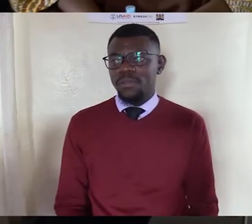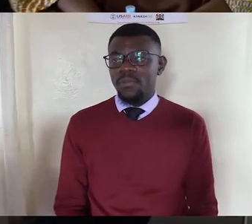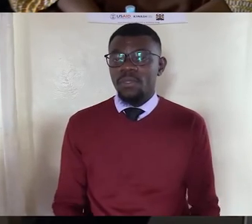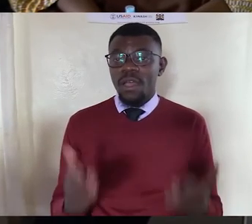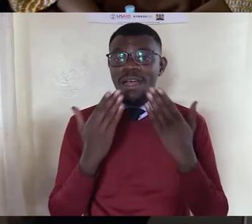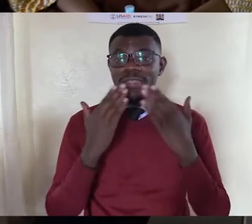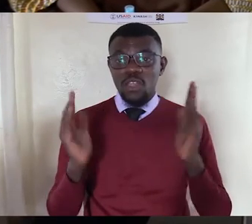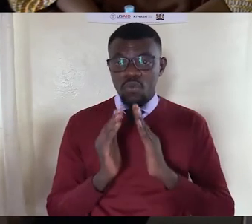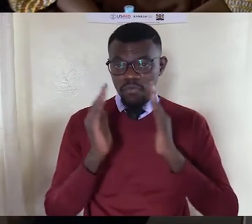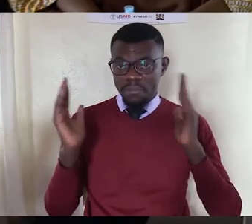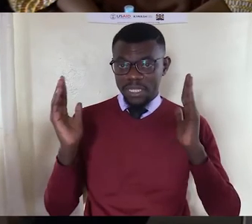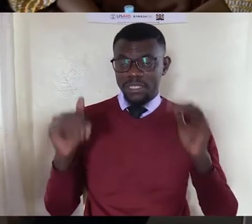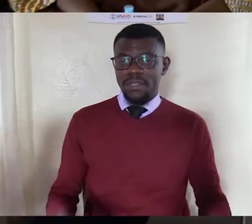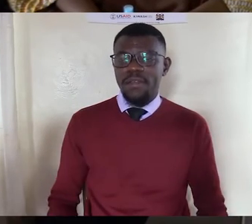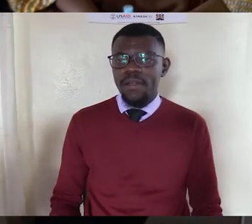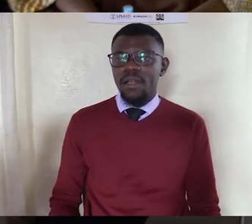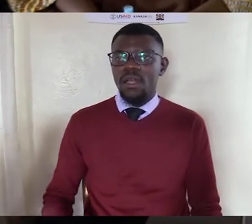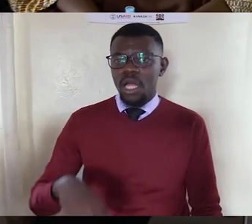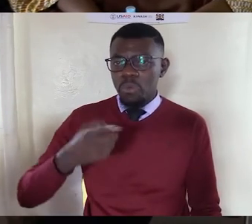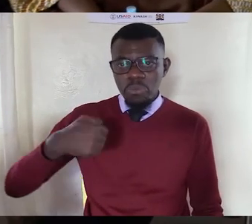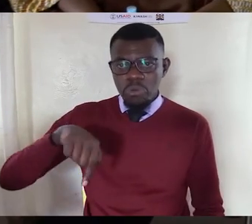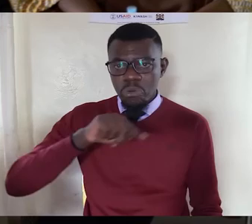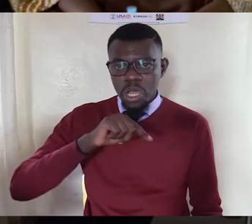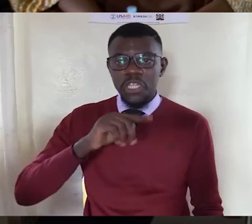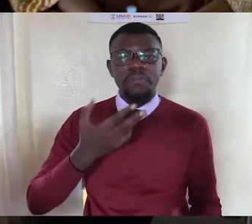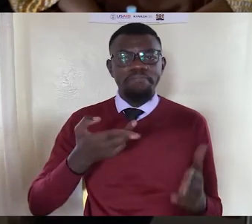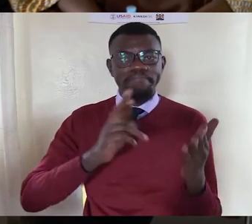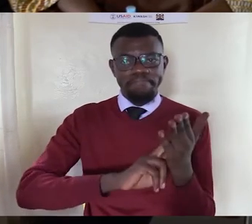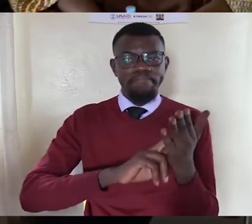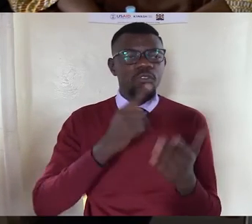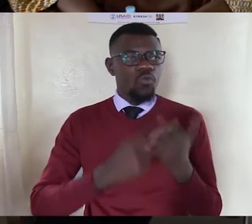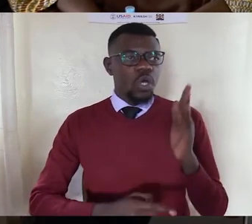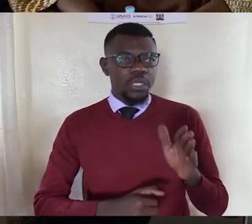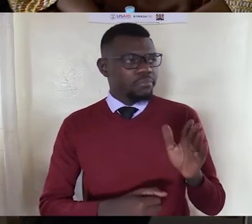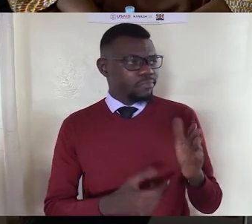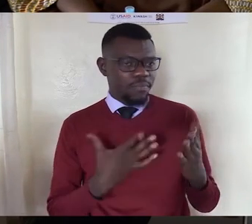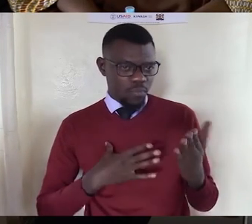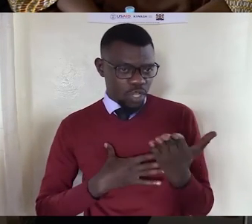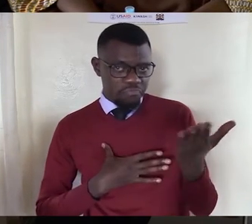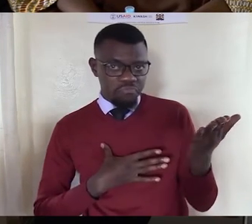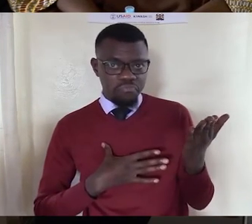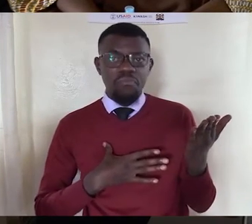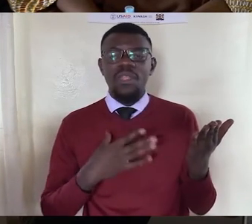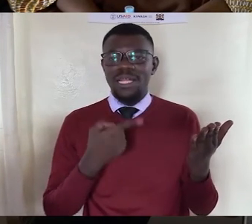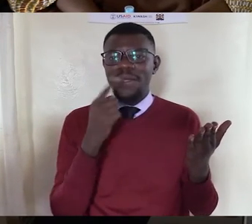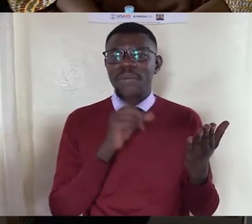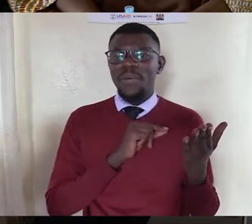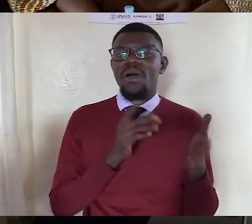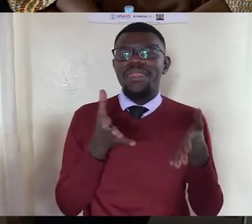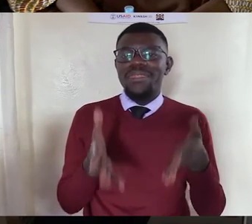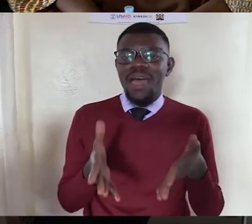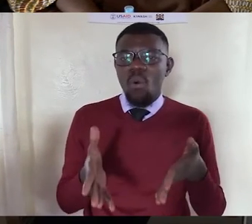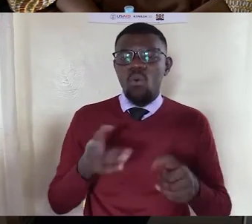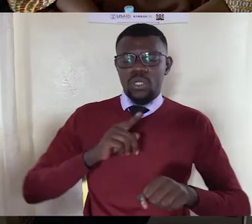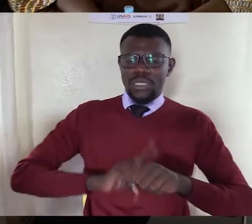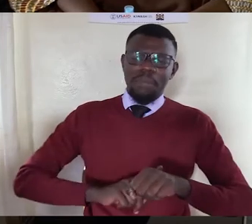Thank you very much. I think for us, just to echo the sentiments expressed here in this table, that indeed it's about time